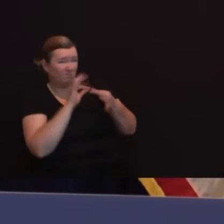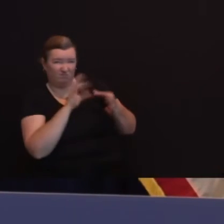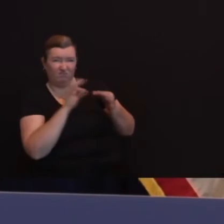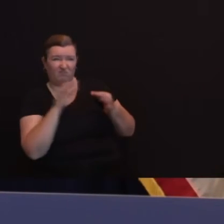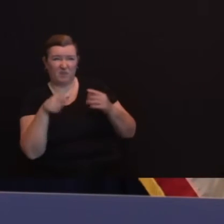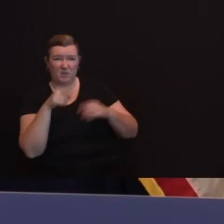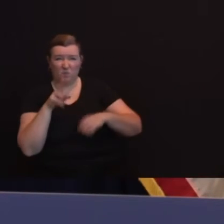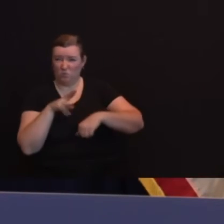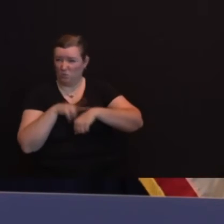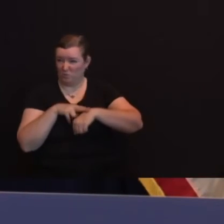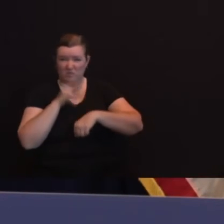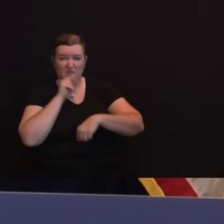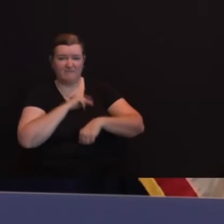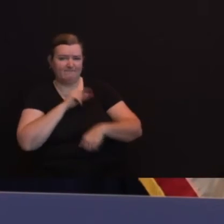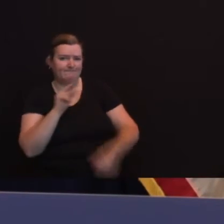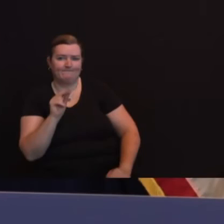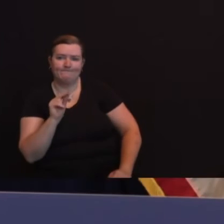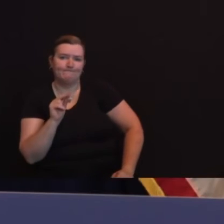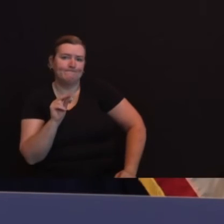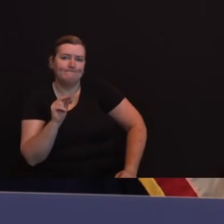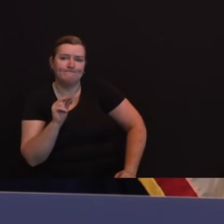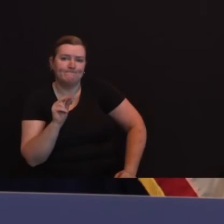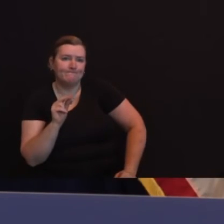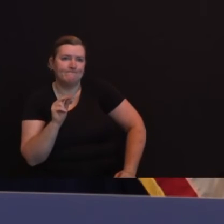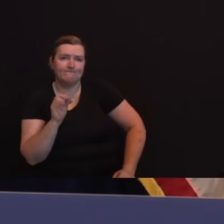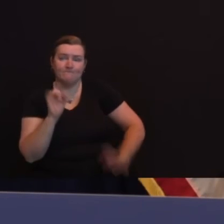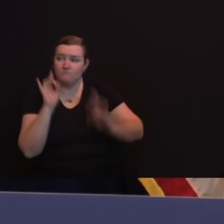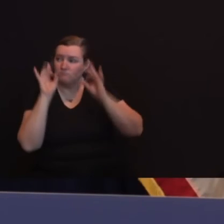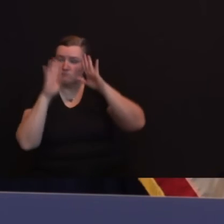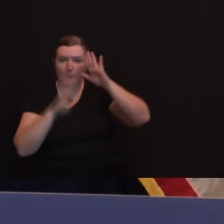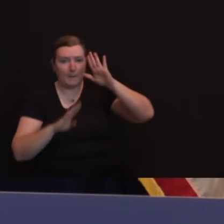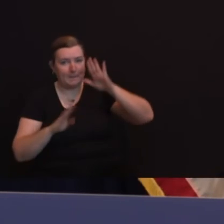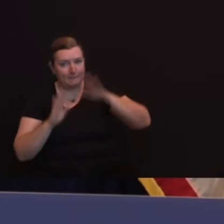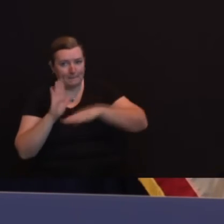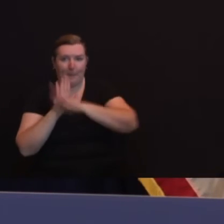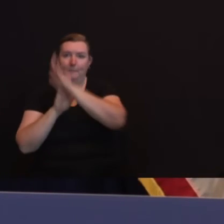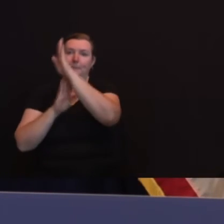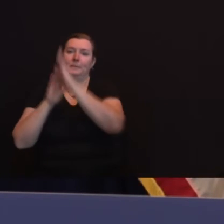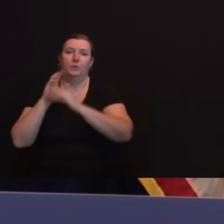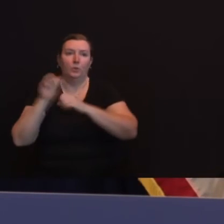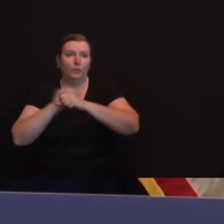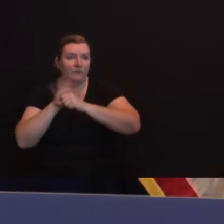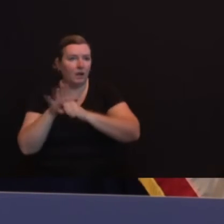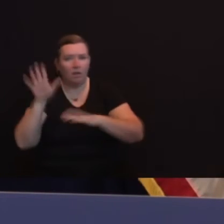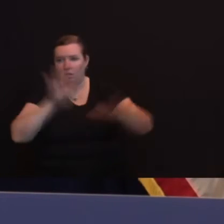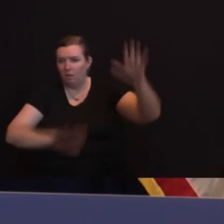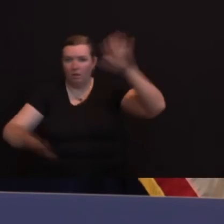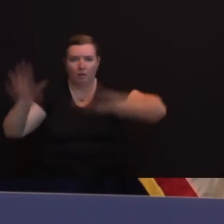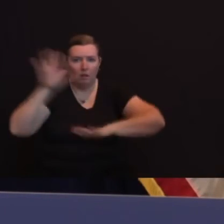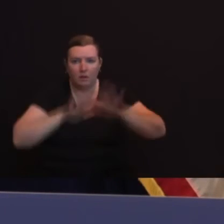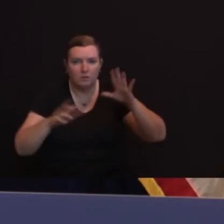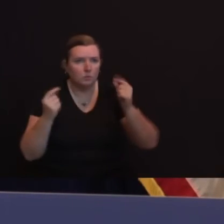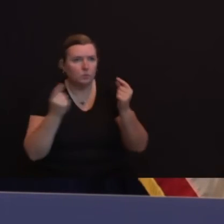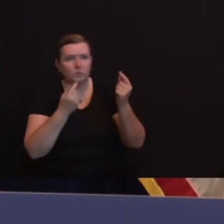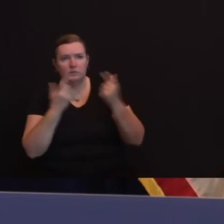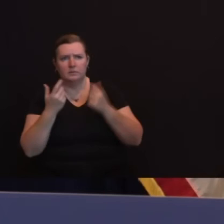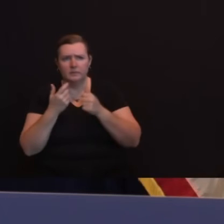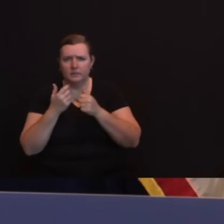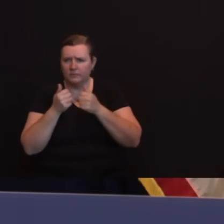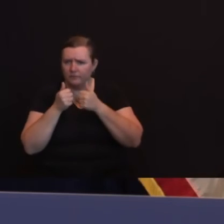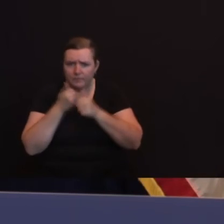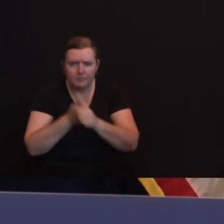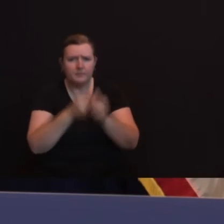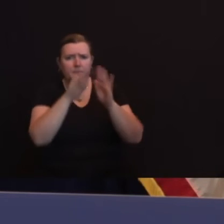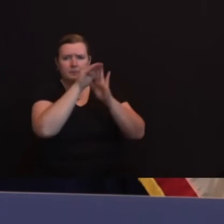Thanksgiving. With the alarming surge in our cases, we all need to be vigilant and take all of the public health precautions that helped us